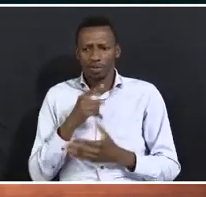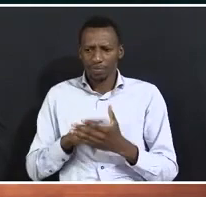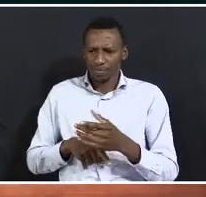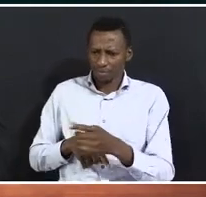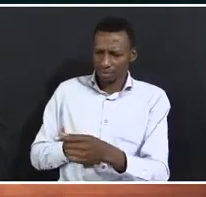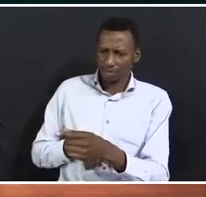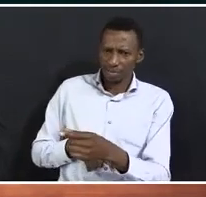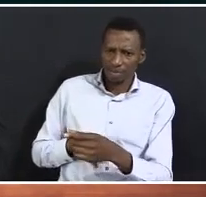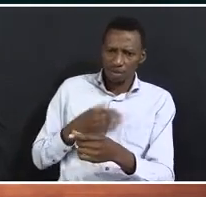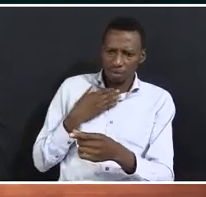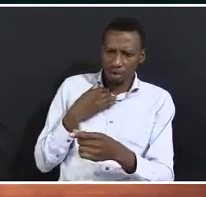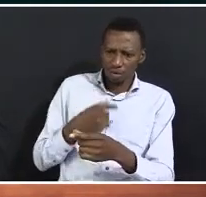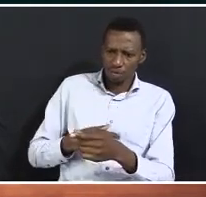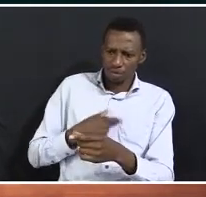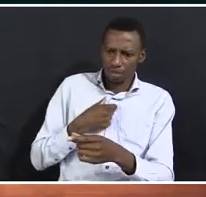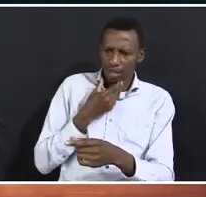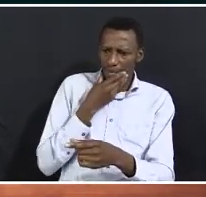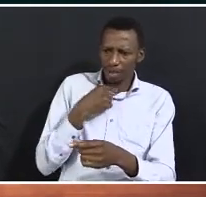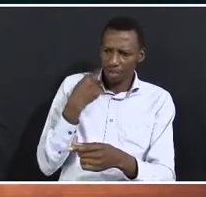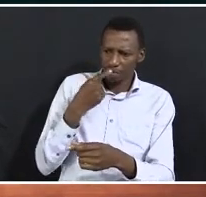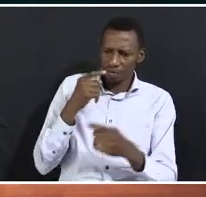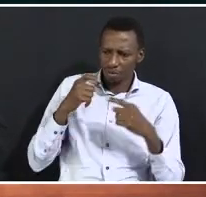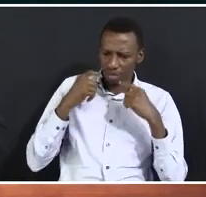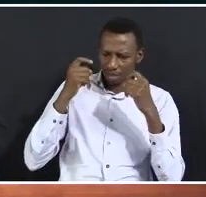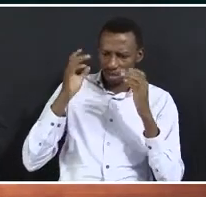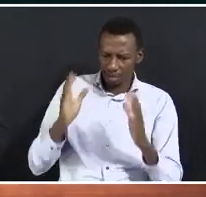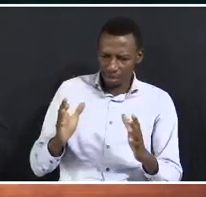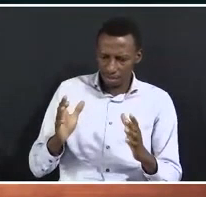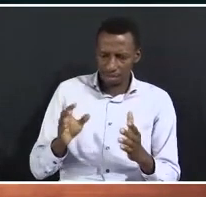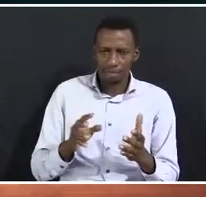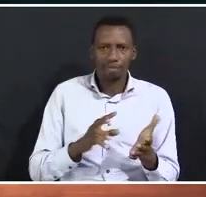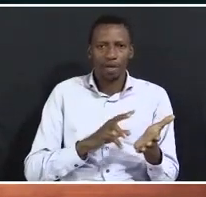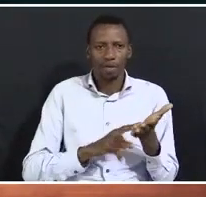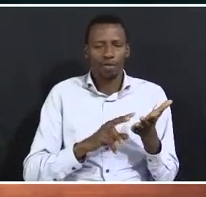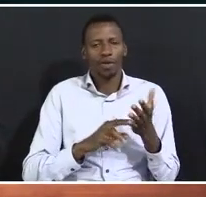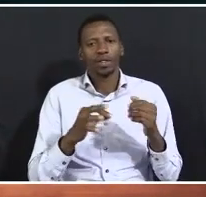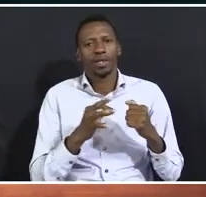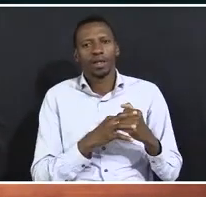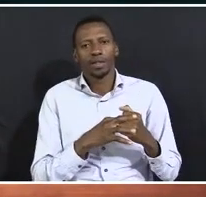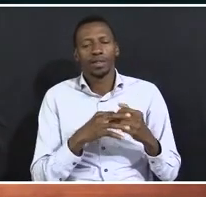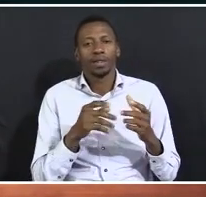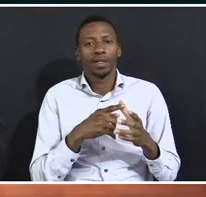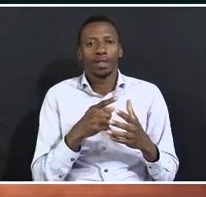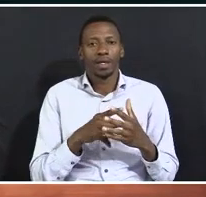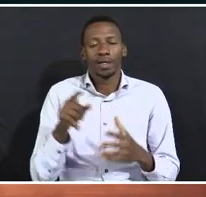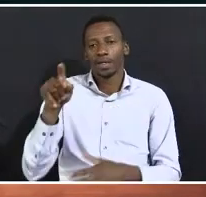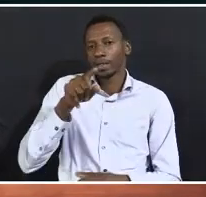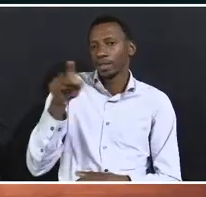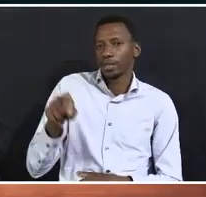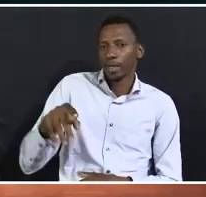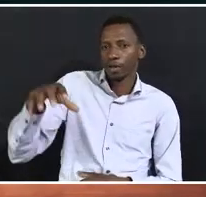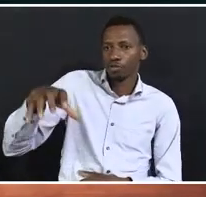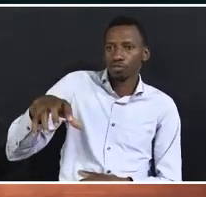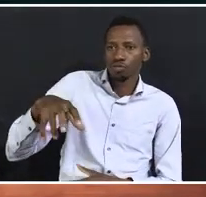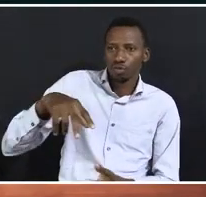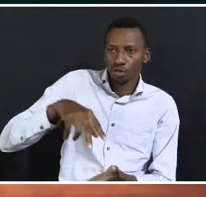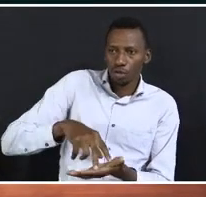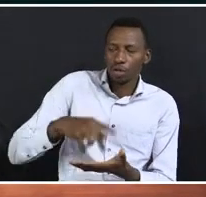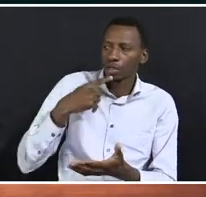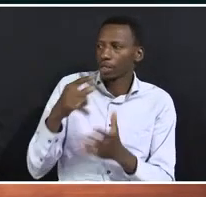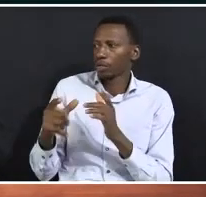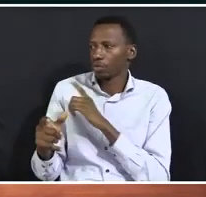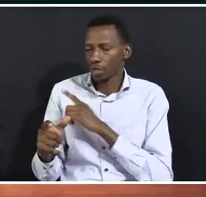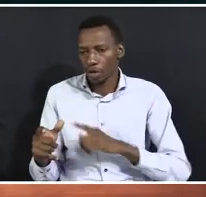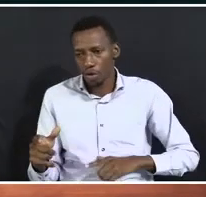be a guest with a man who is a sinner. Verse 8. Then Zacchaeus stood and said to the Lord,